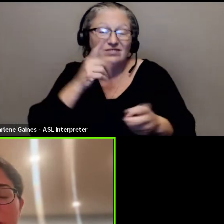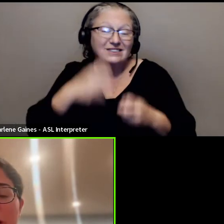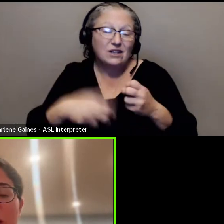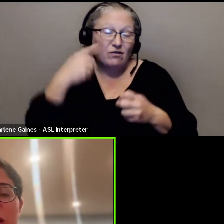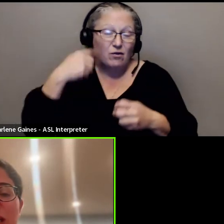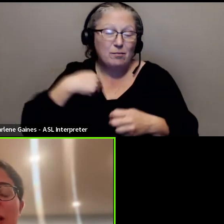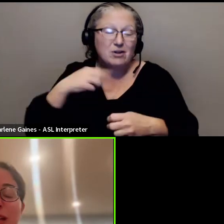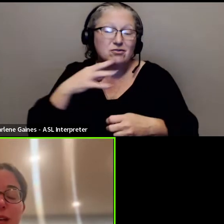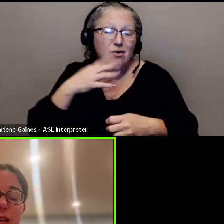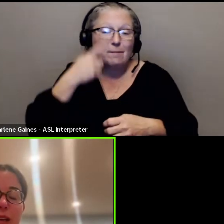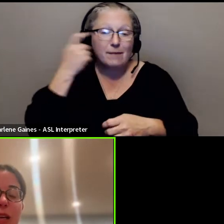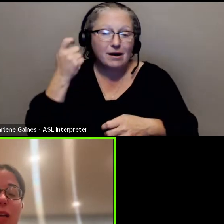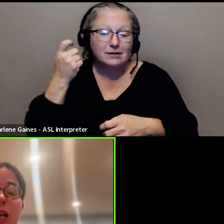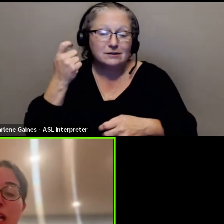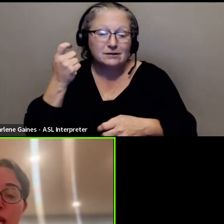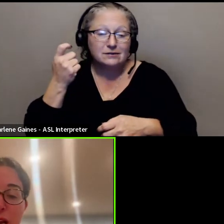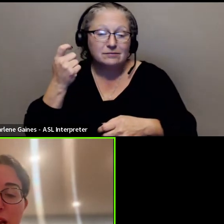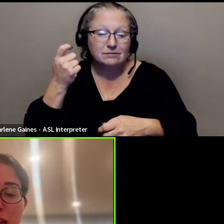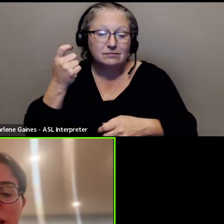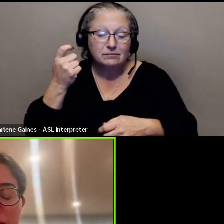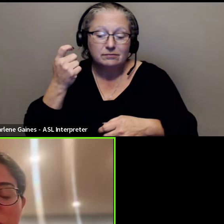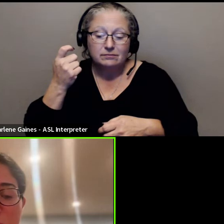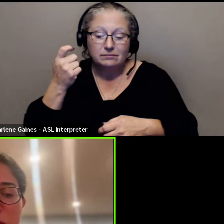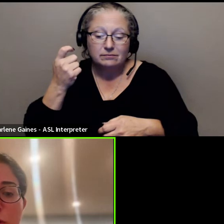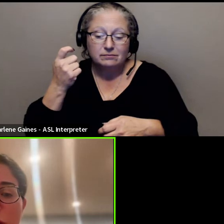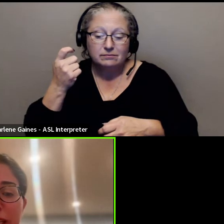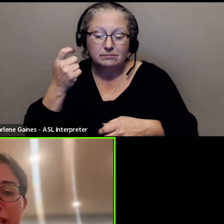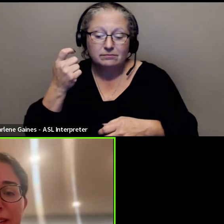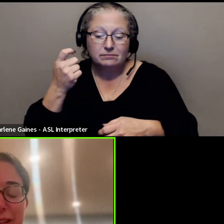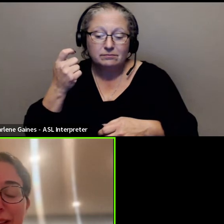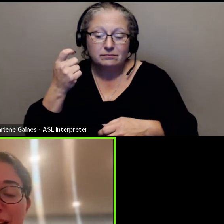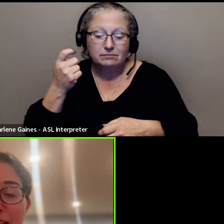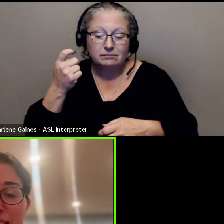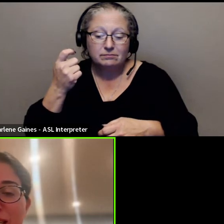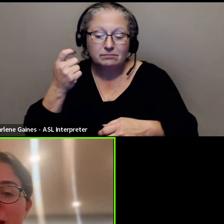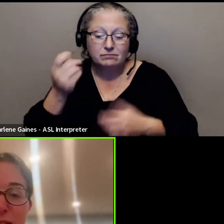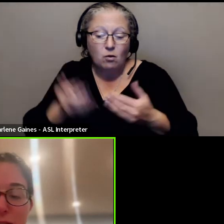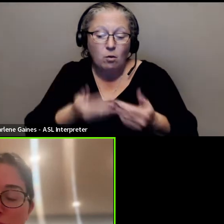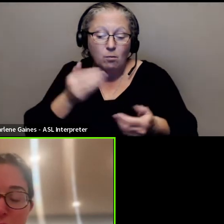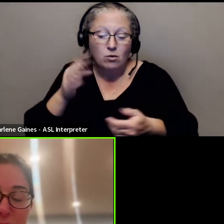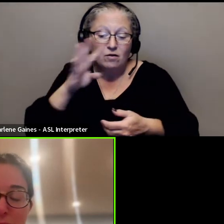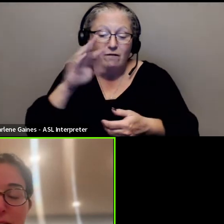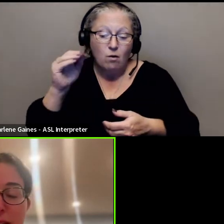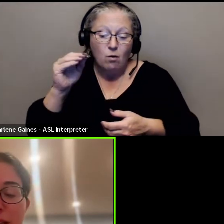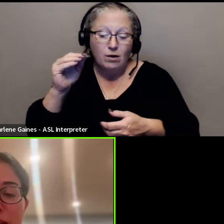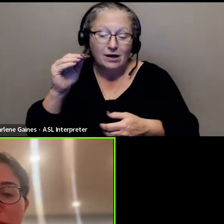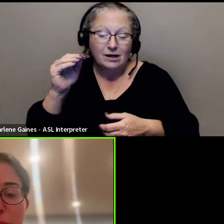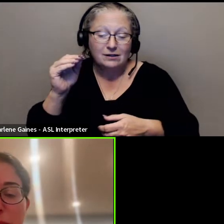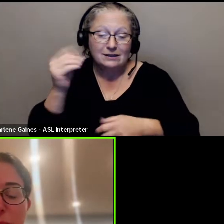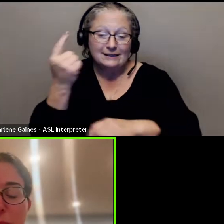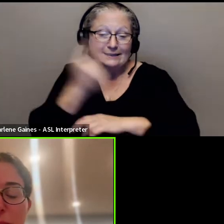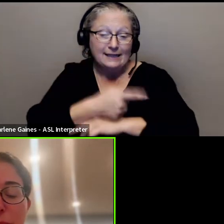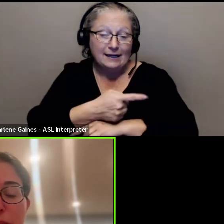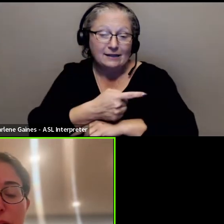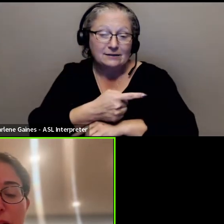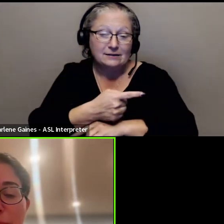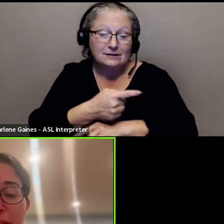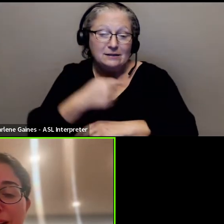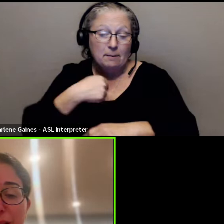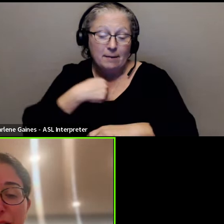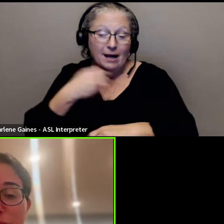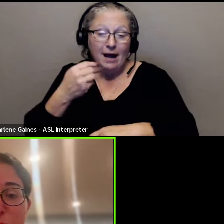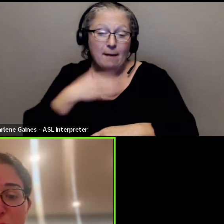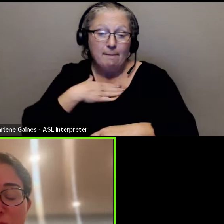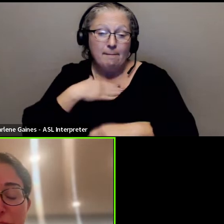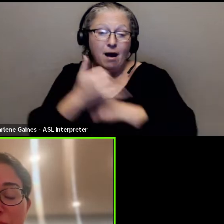to talk because it's almost 40 days that me and